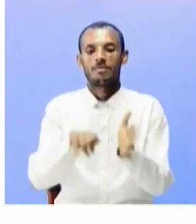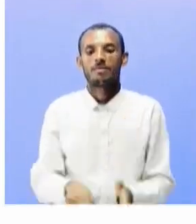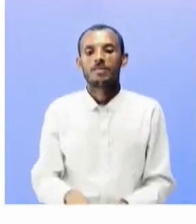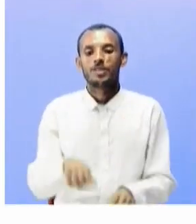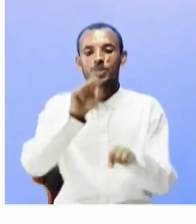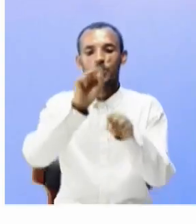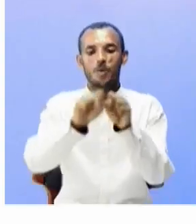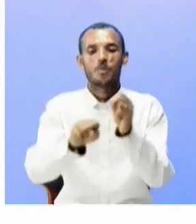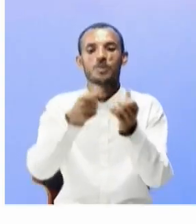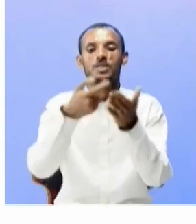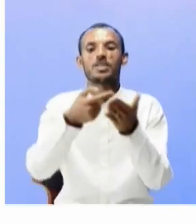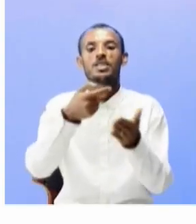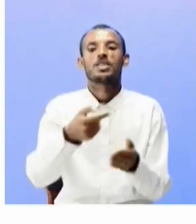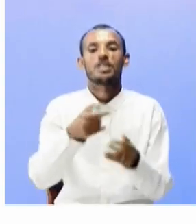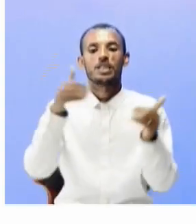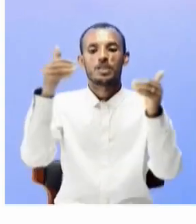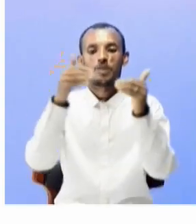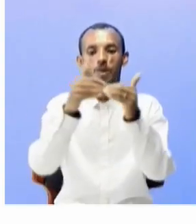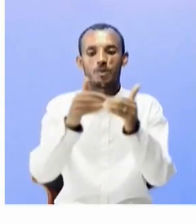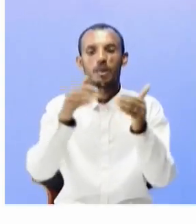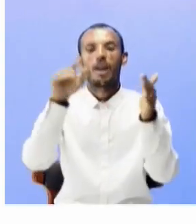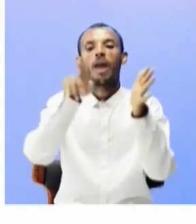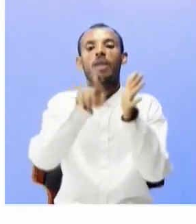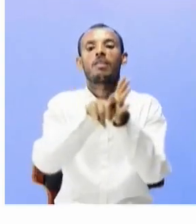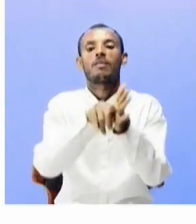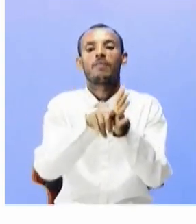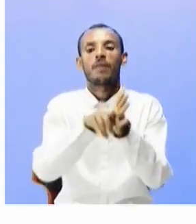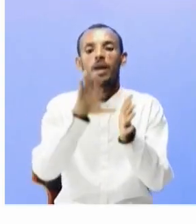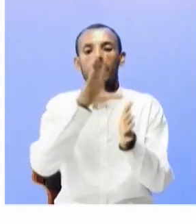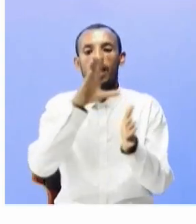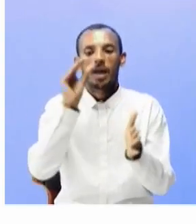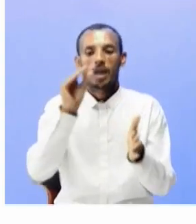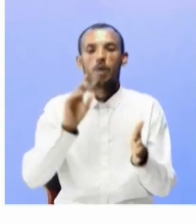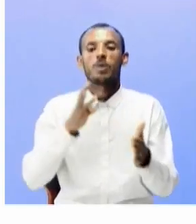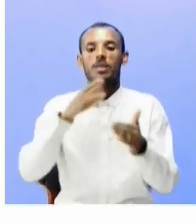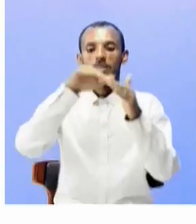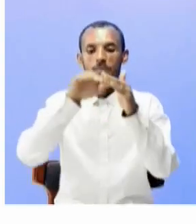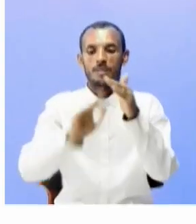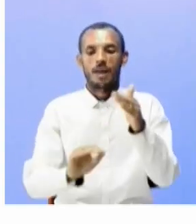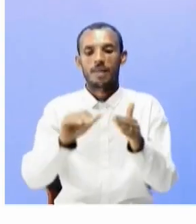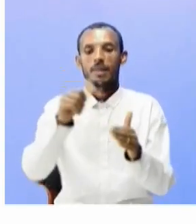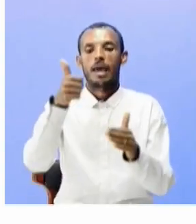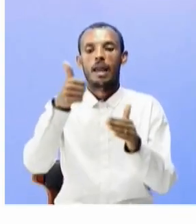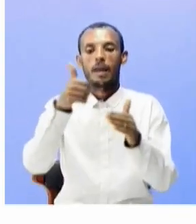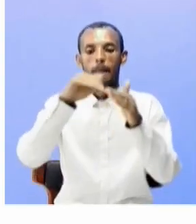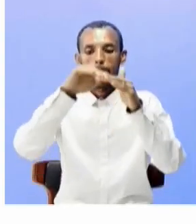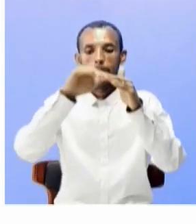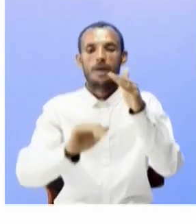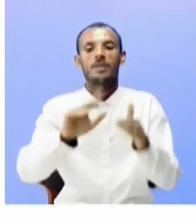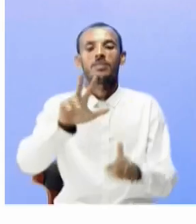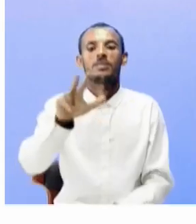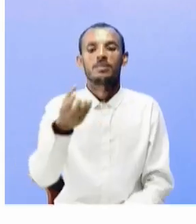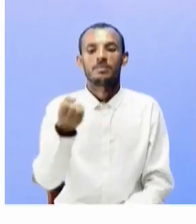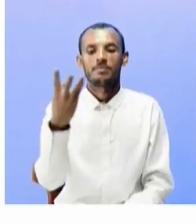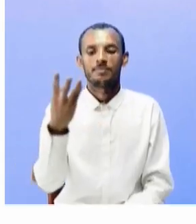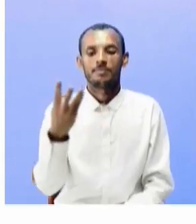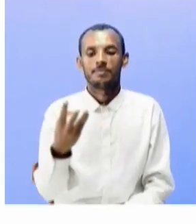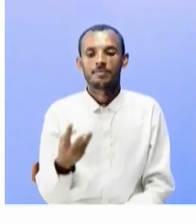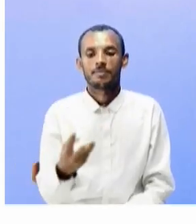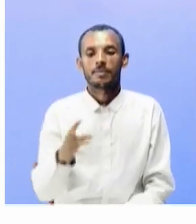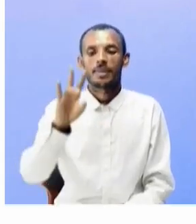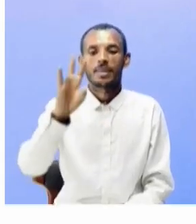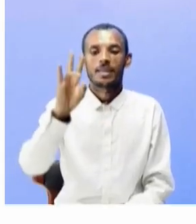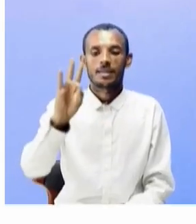So this will be equal to negative, and then we subtract in this case. So 10 minus 3 is, it